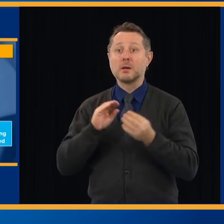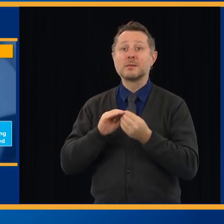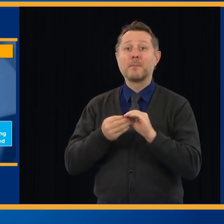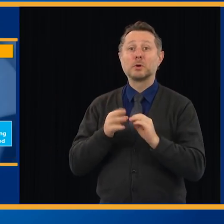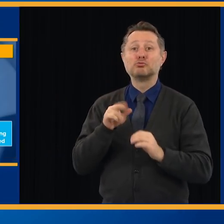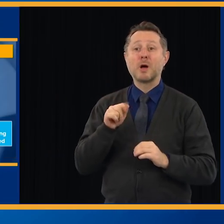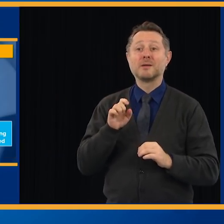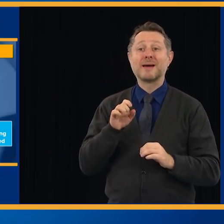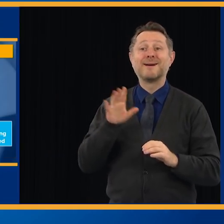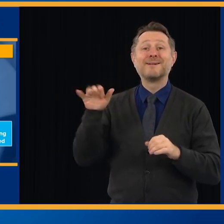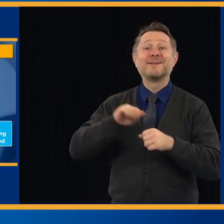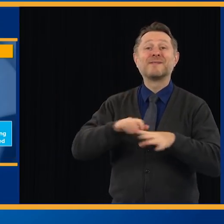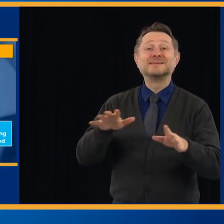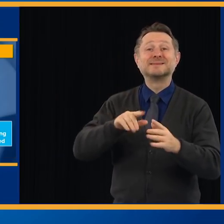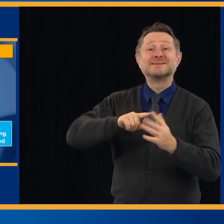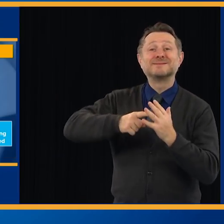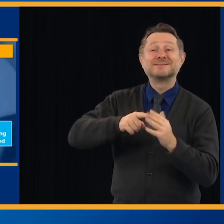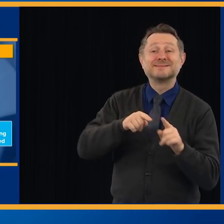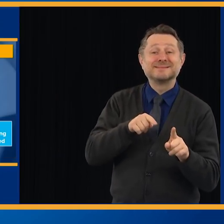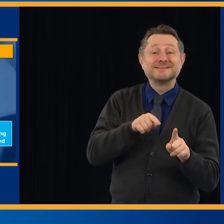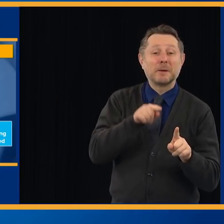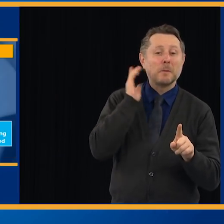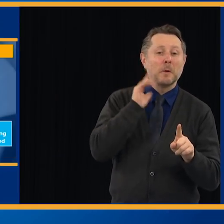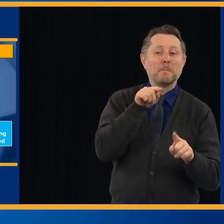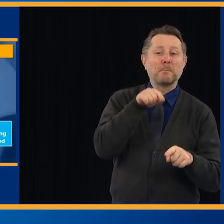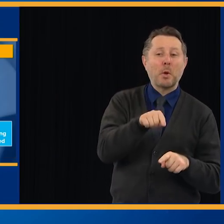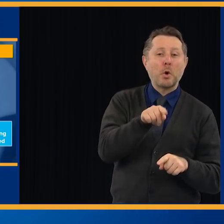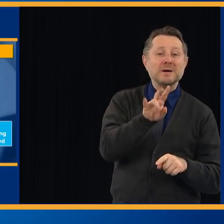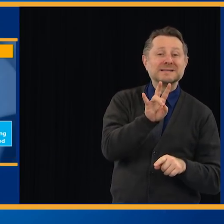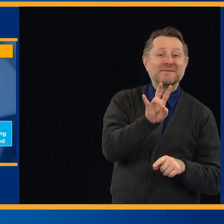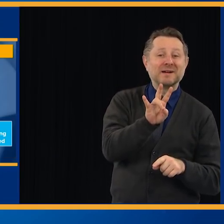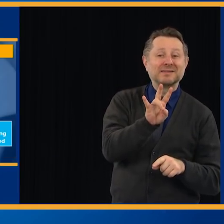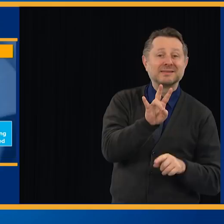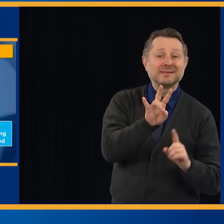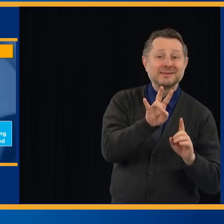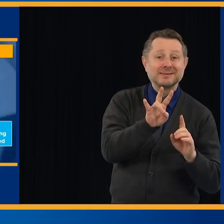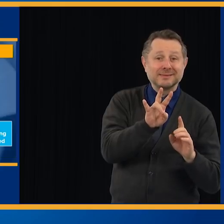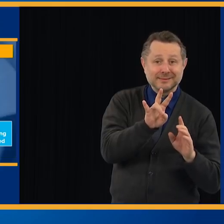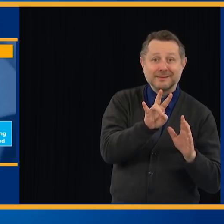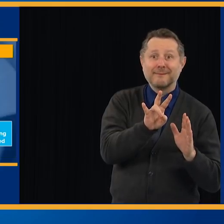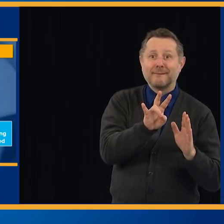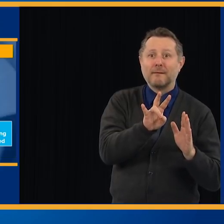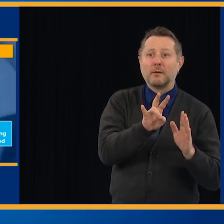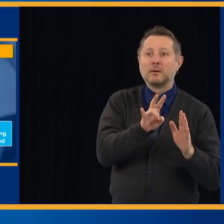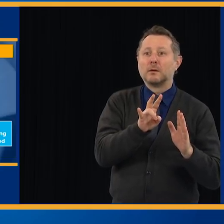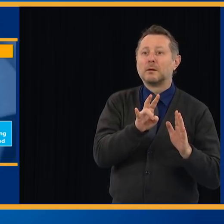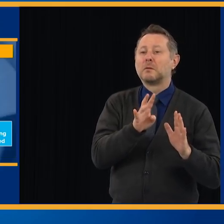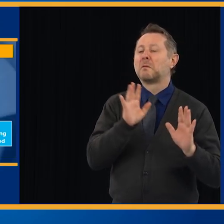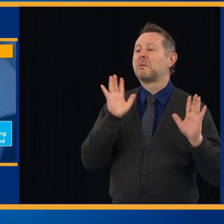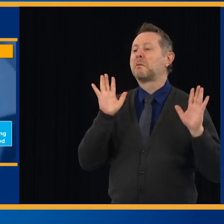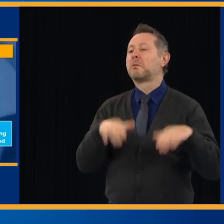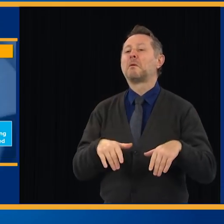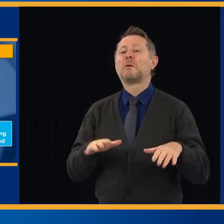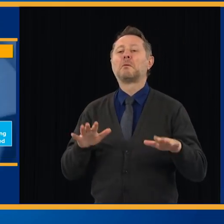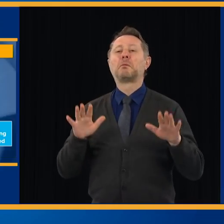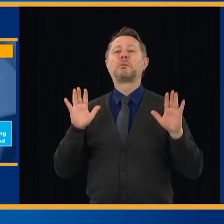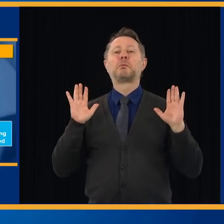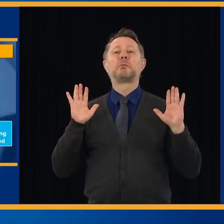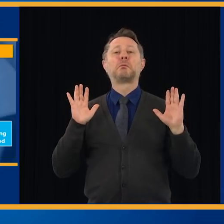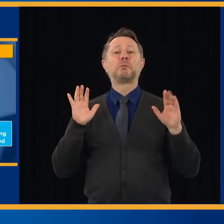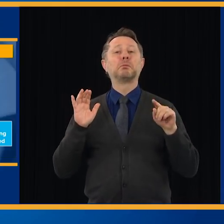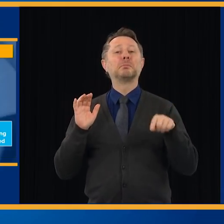watch, was at 0.7. One person infecting 0.7 of a